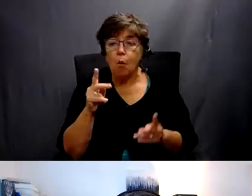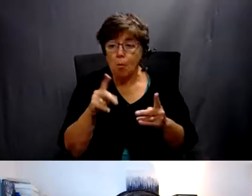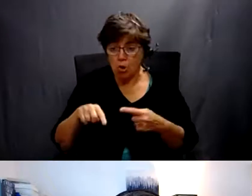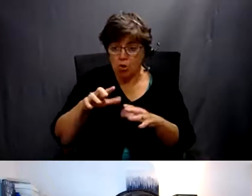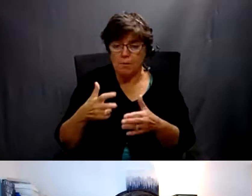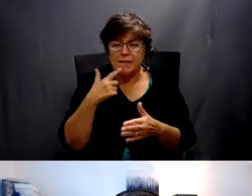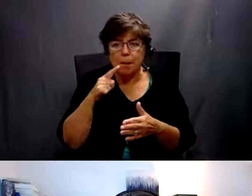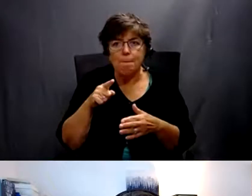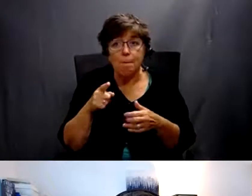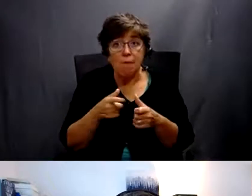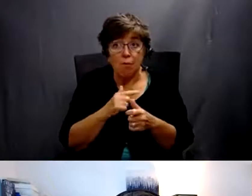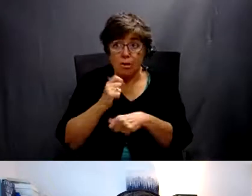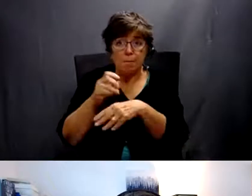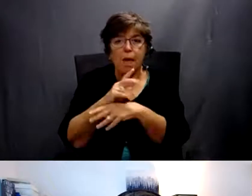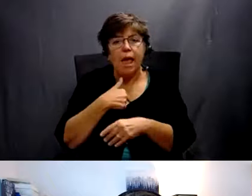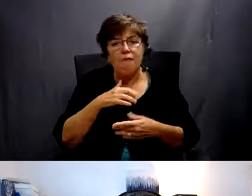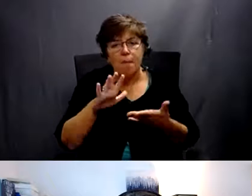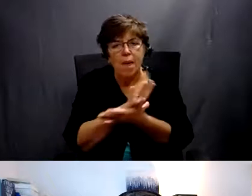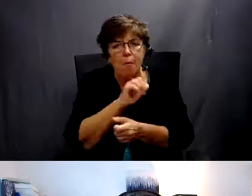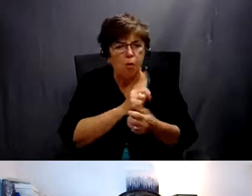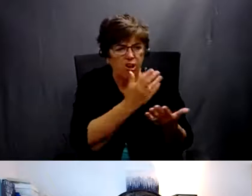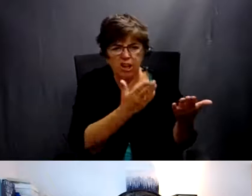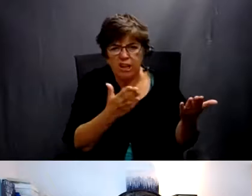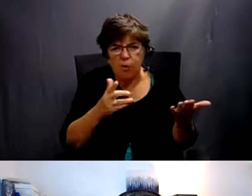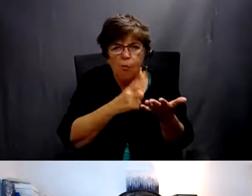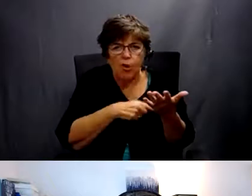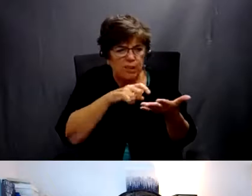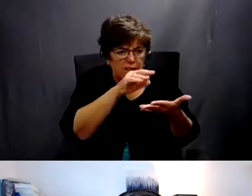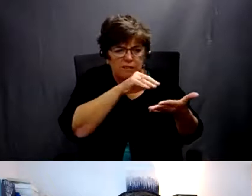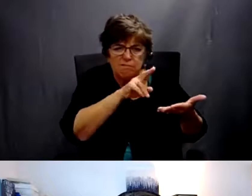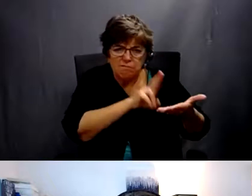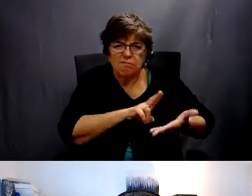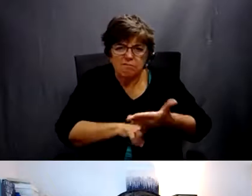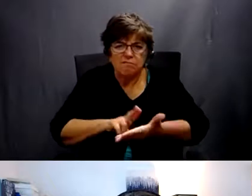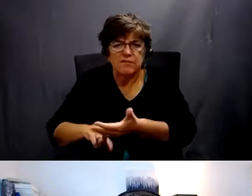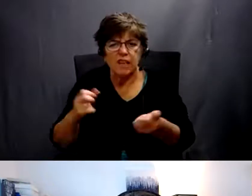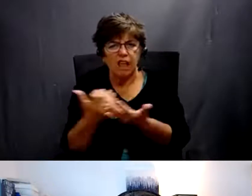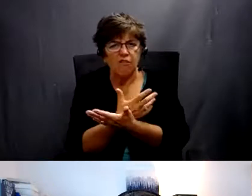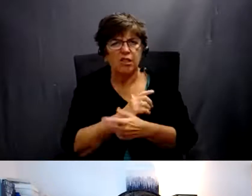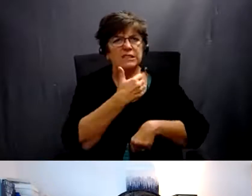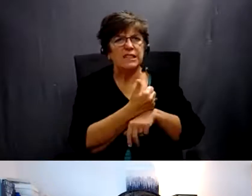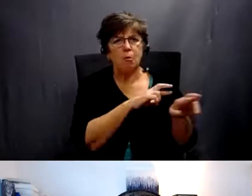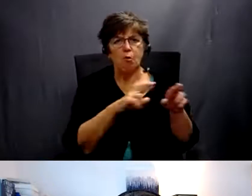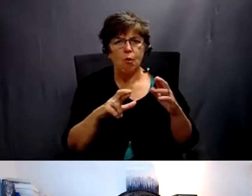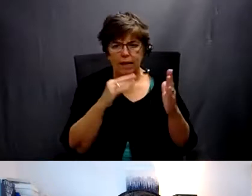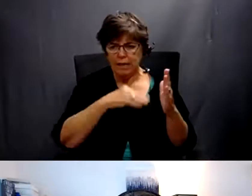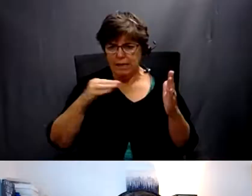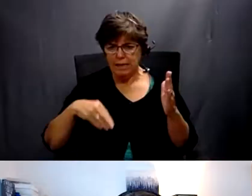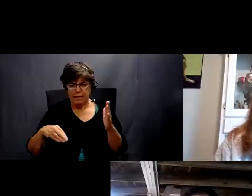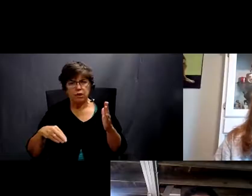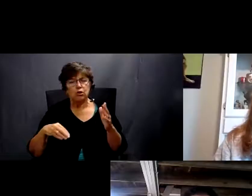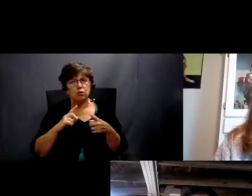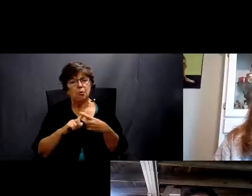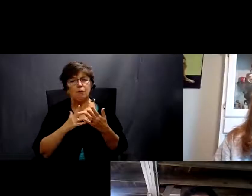order. Just everything exactly. And I absolutely agree. So then you don't have to go